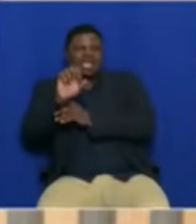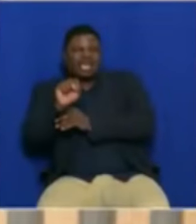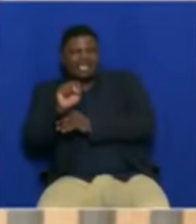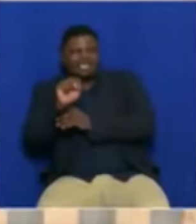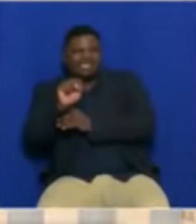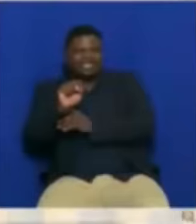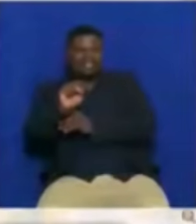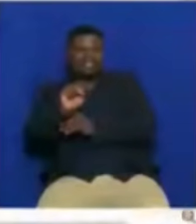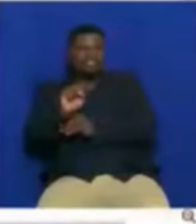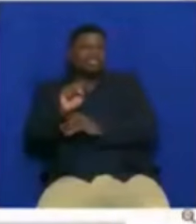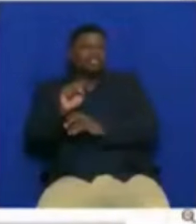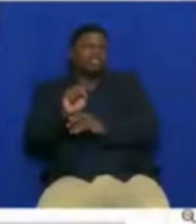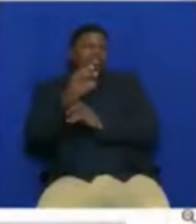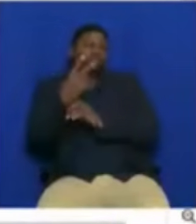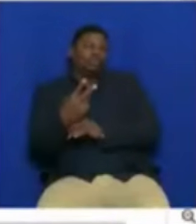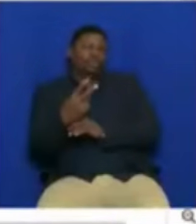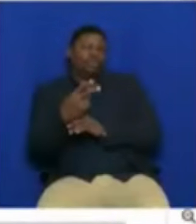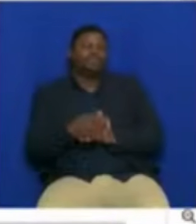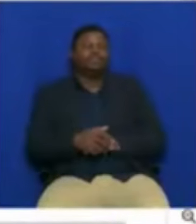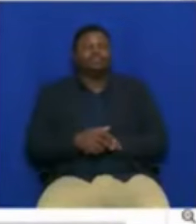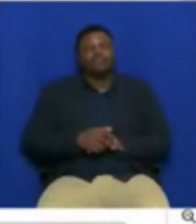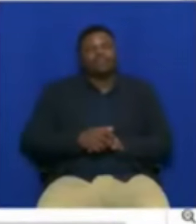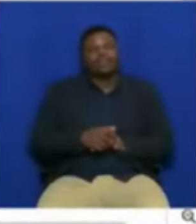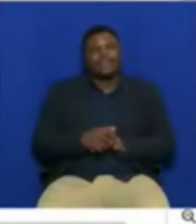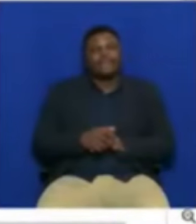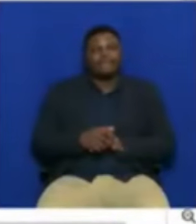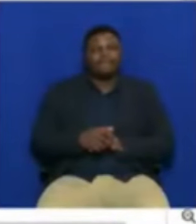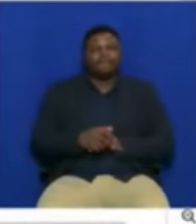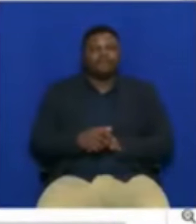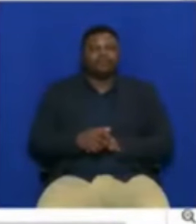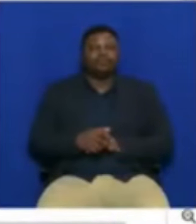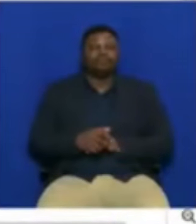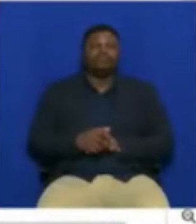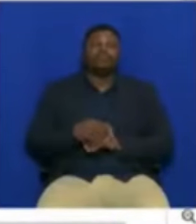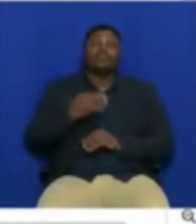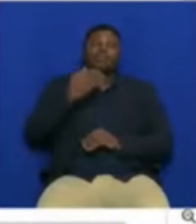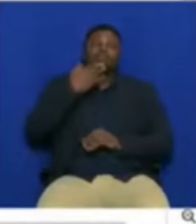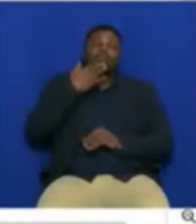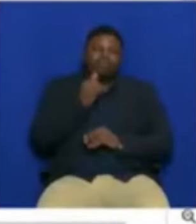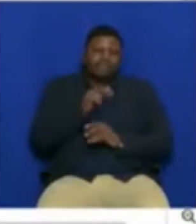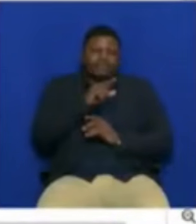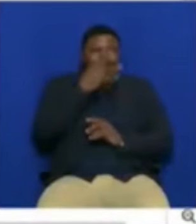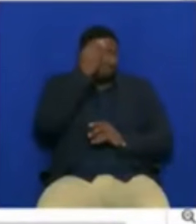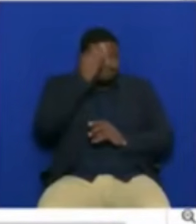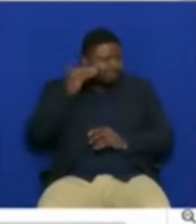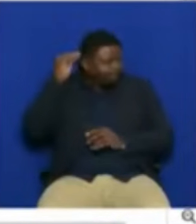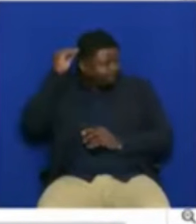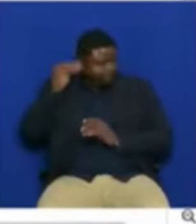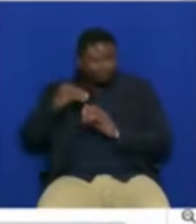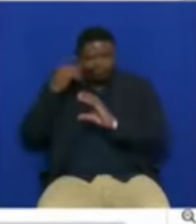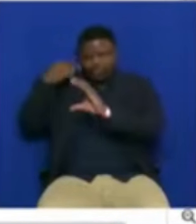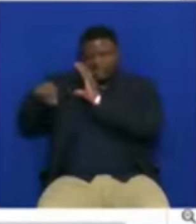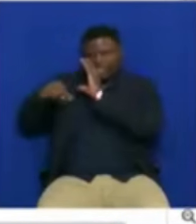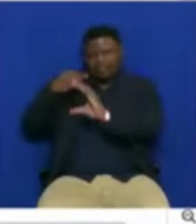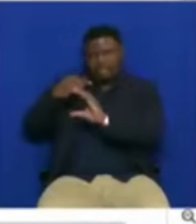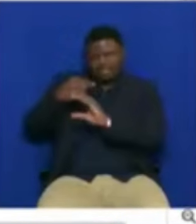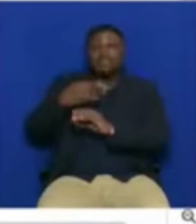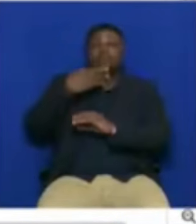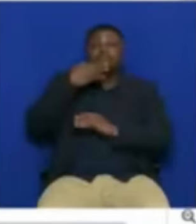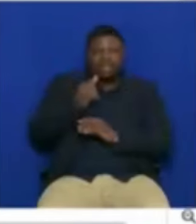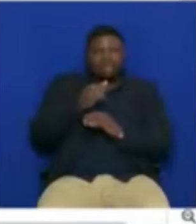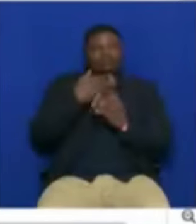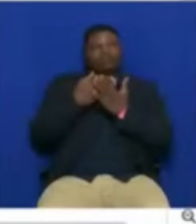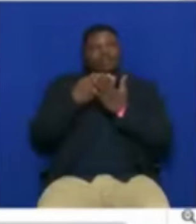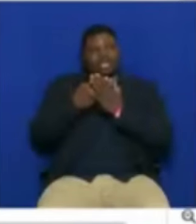Further down it reads, please take note and deal with this immediately. Engage the province directly, please. Also note the deadline set